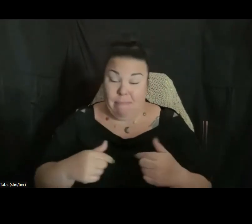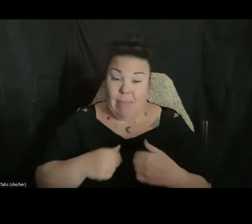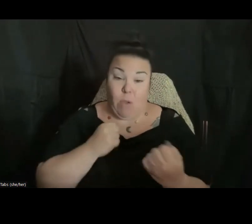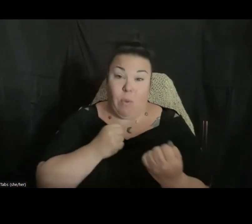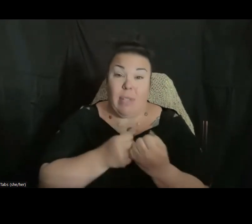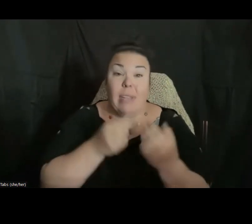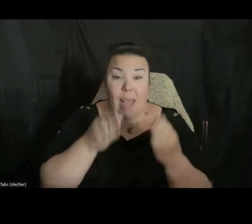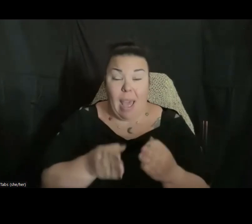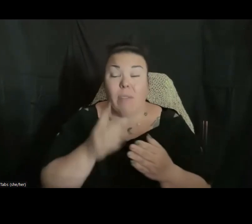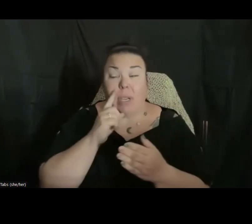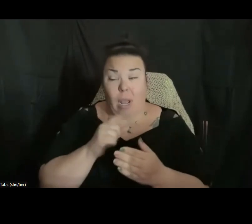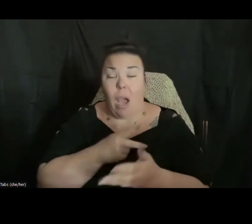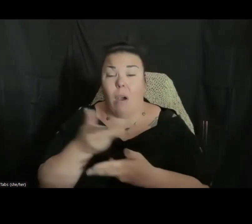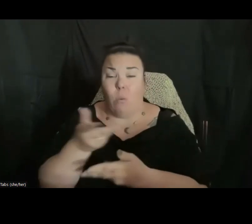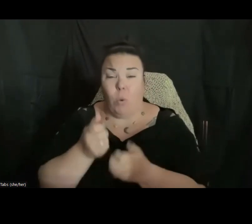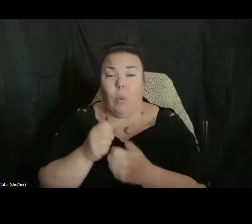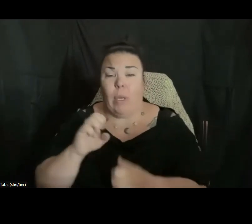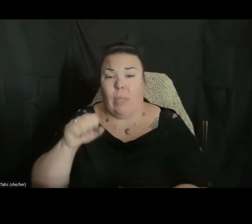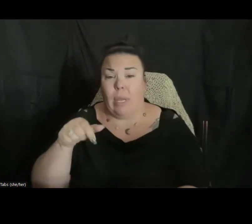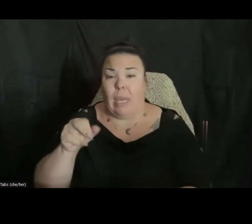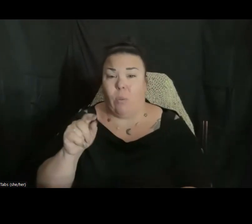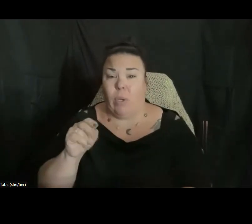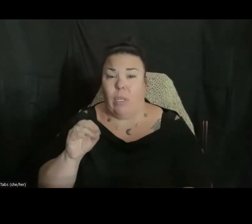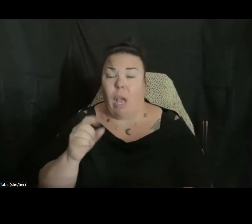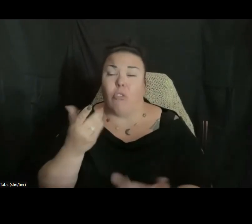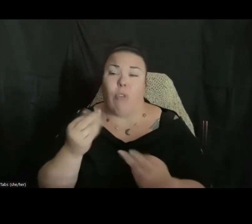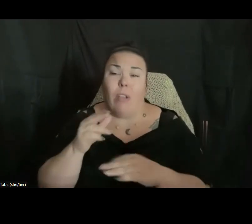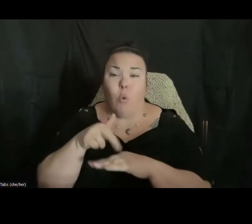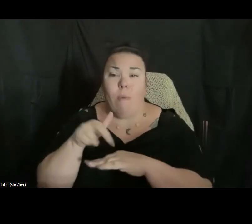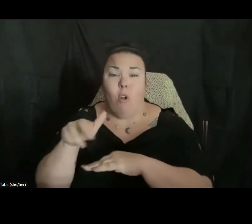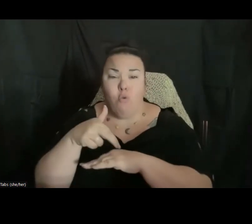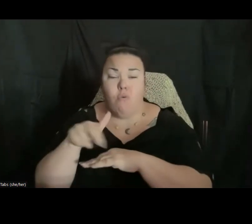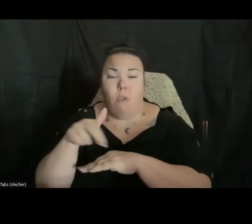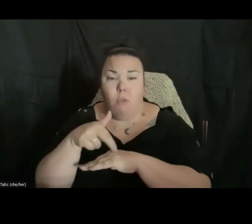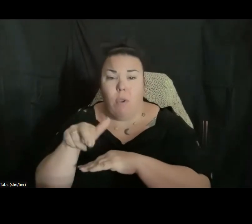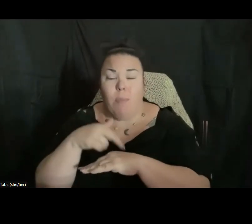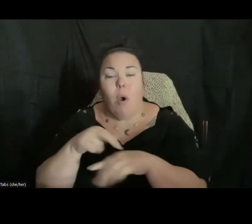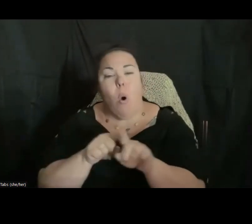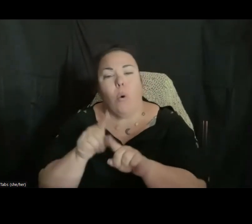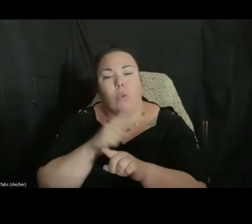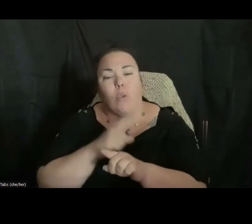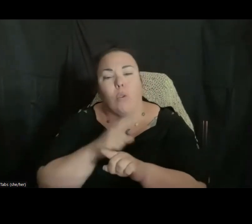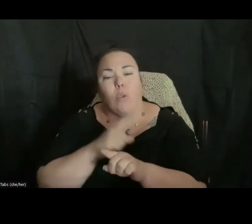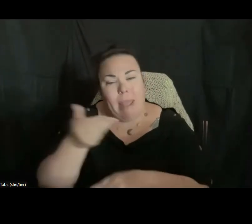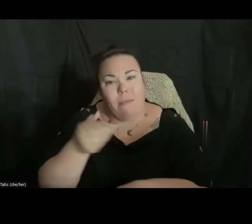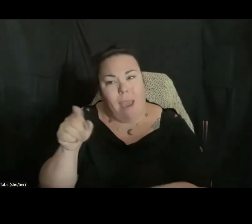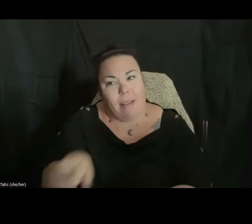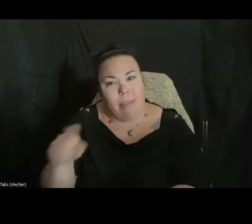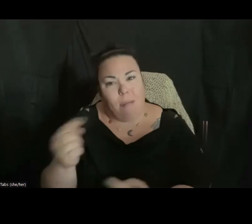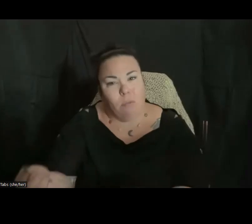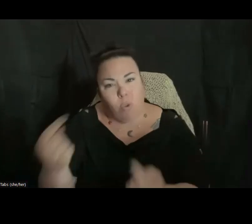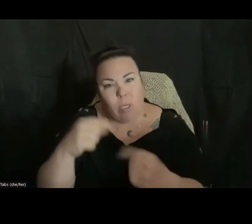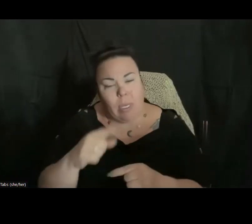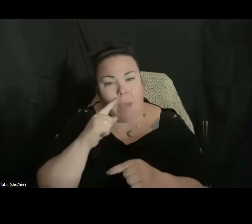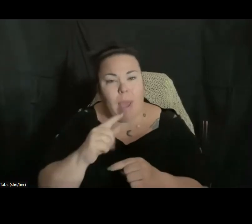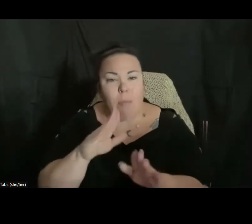crisis response work, providing them with a lot of referrals, but also always inviting them in to train us. So